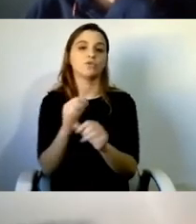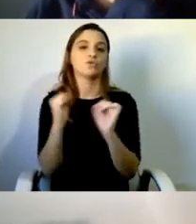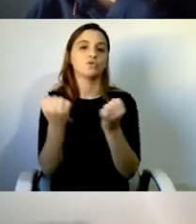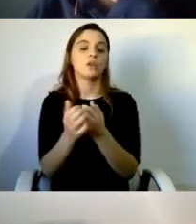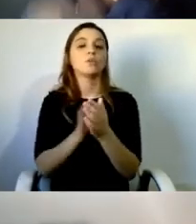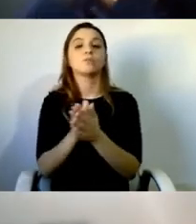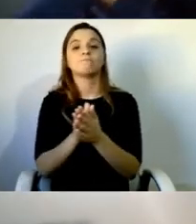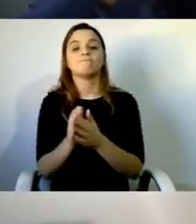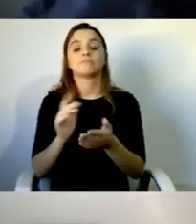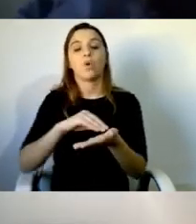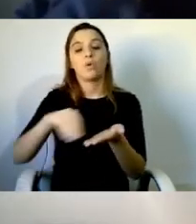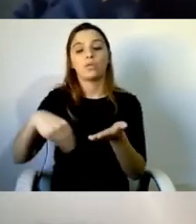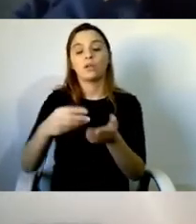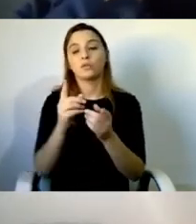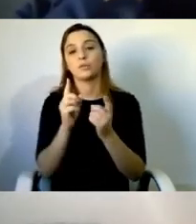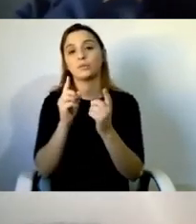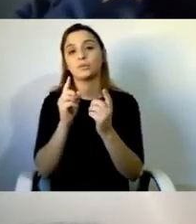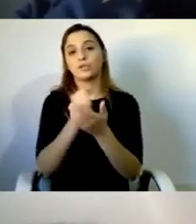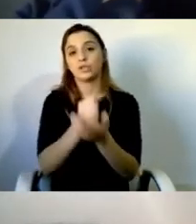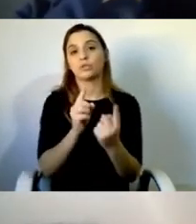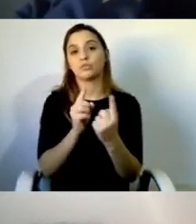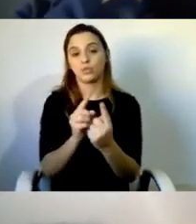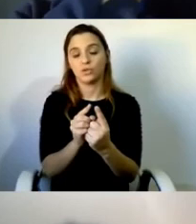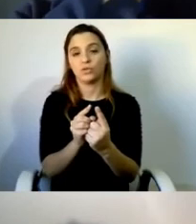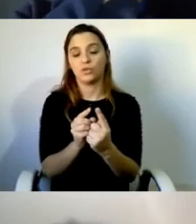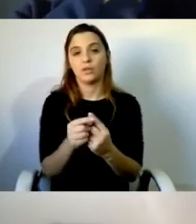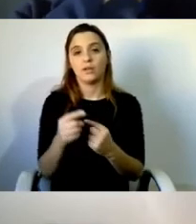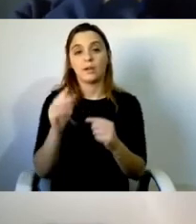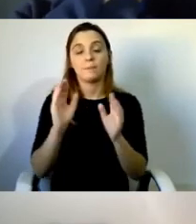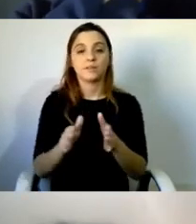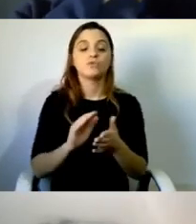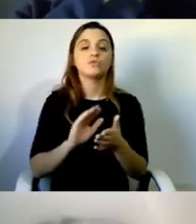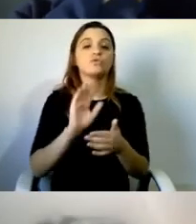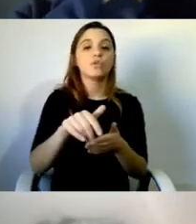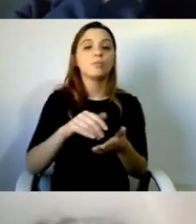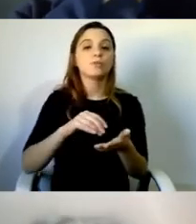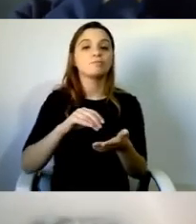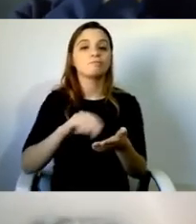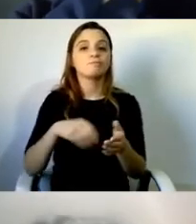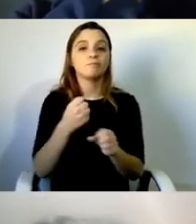which have to be recruited by the disabled people.